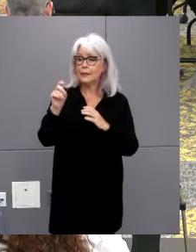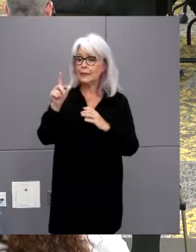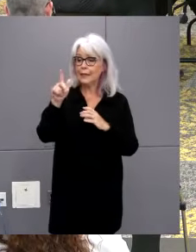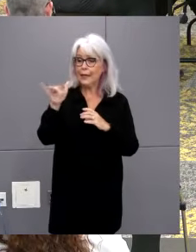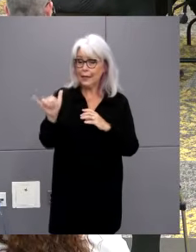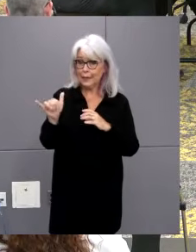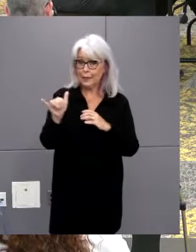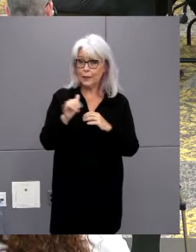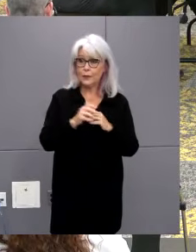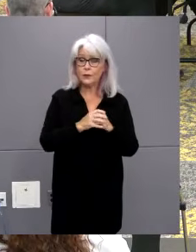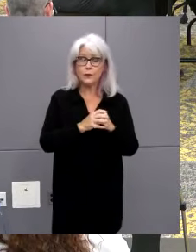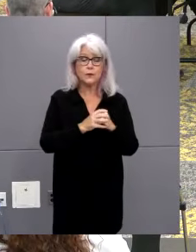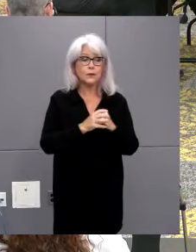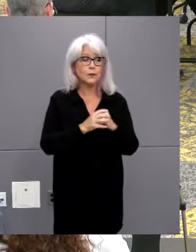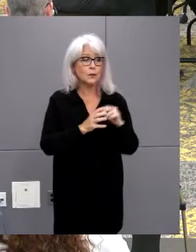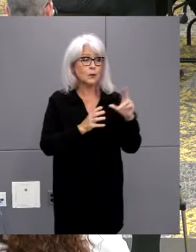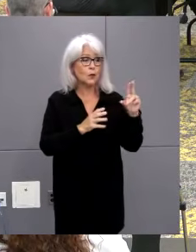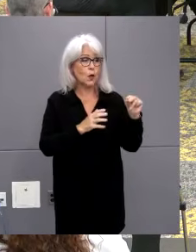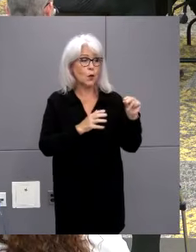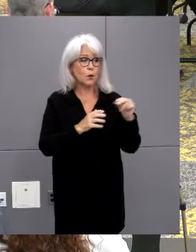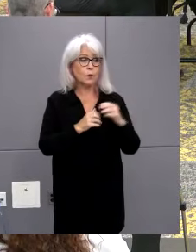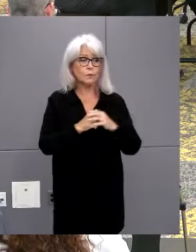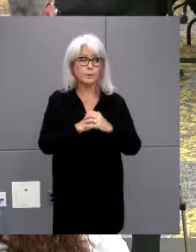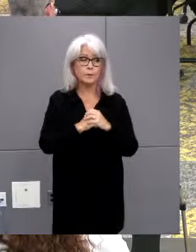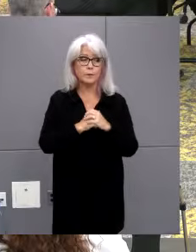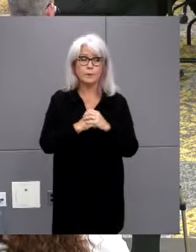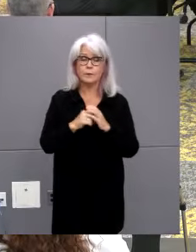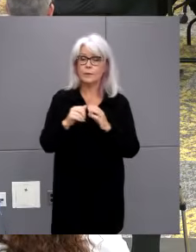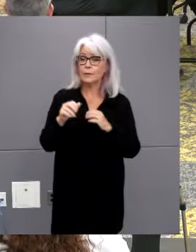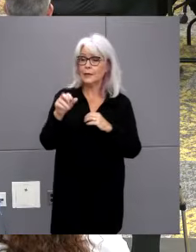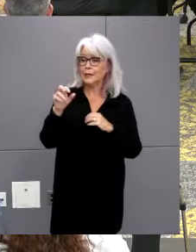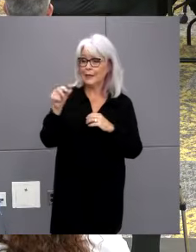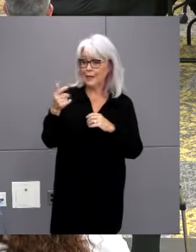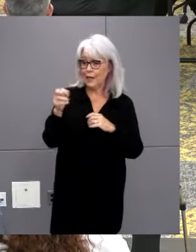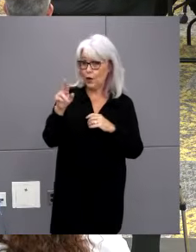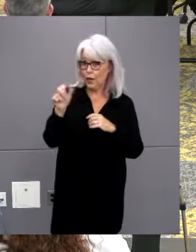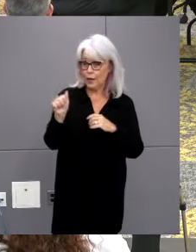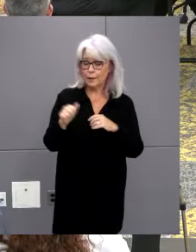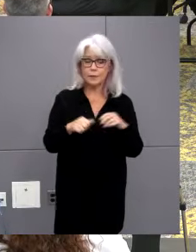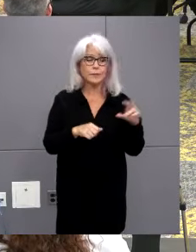Daly? No. Trustee Guerra? Yes.